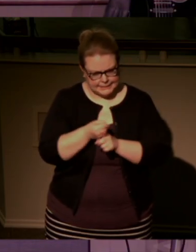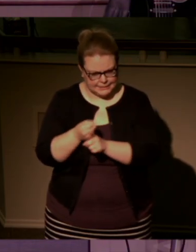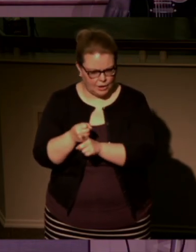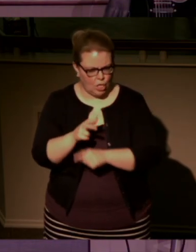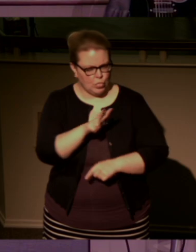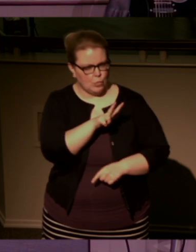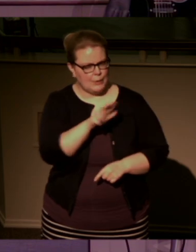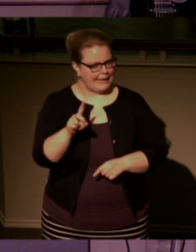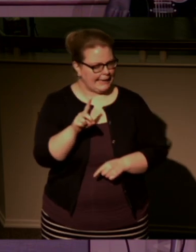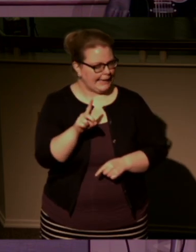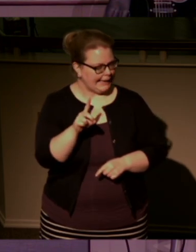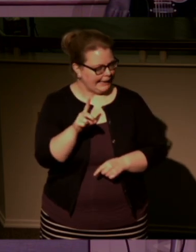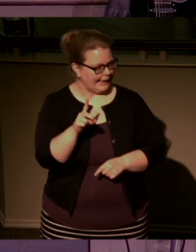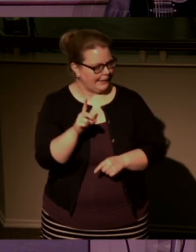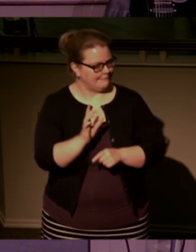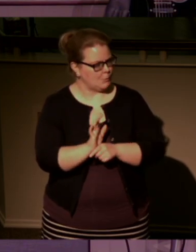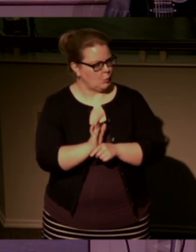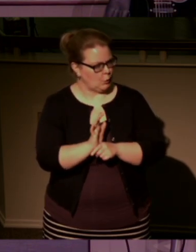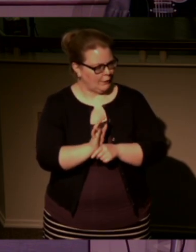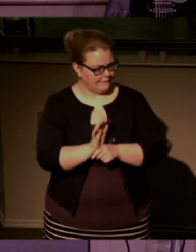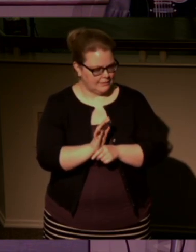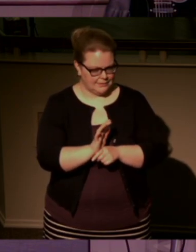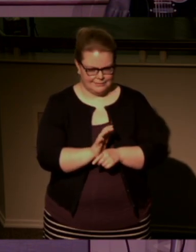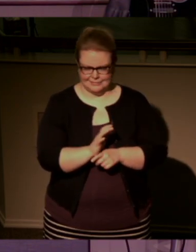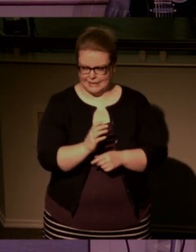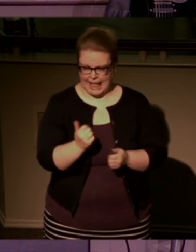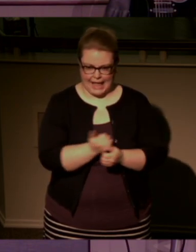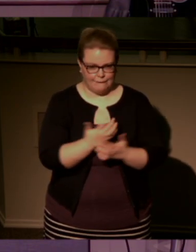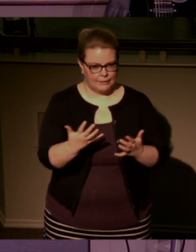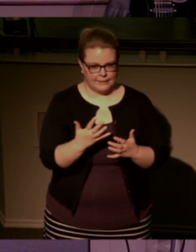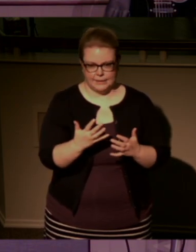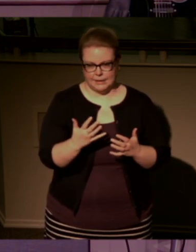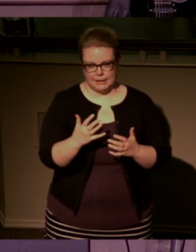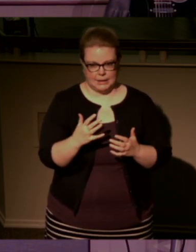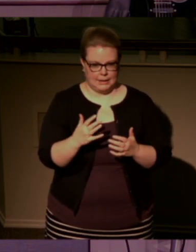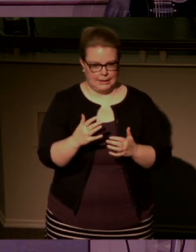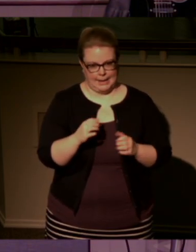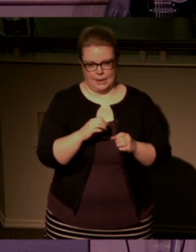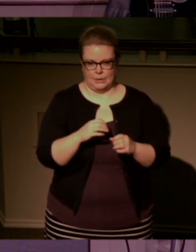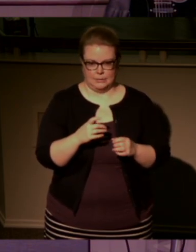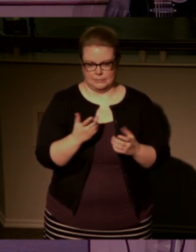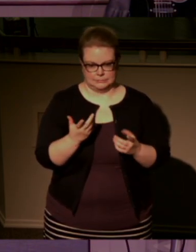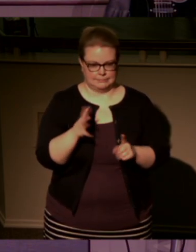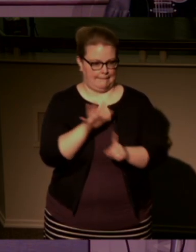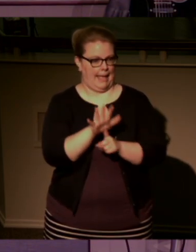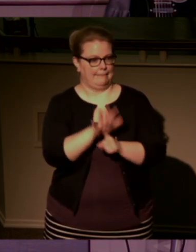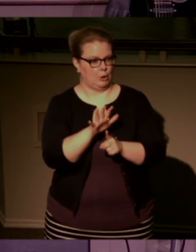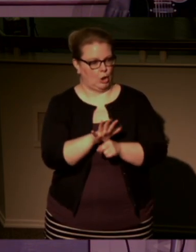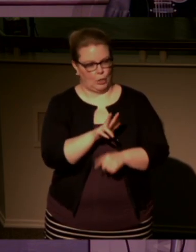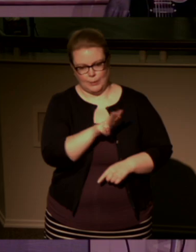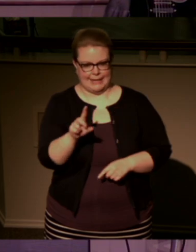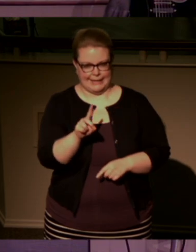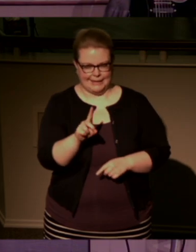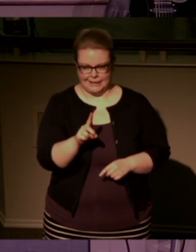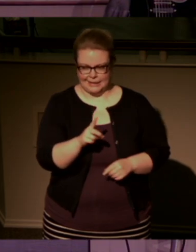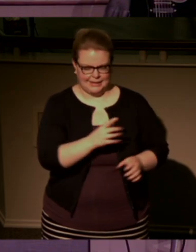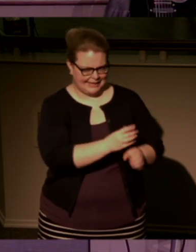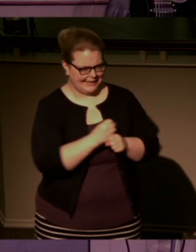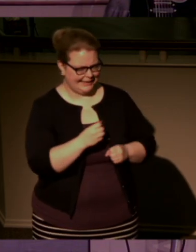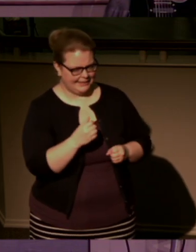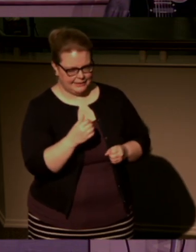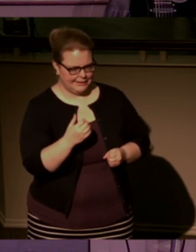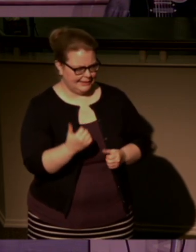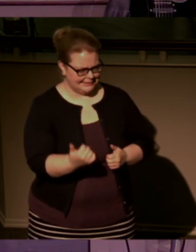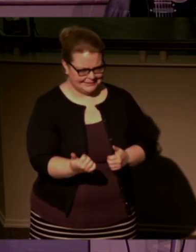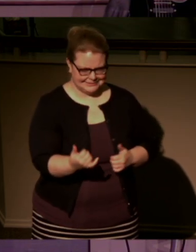whole series of 3D movies. Everything started being in 3D. And you go to the theater and you get those dumb glasses, and